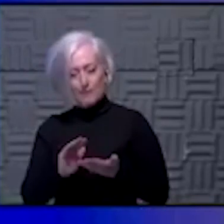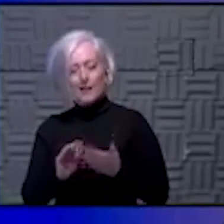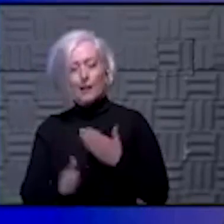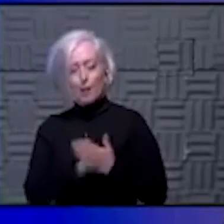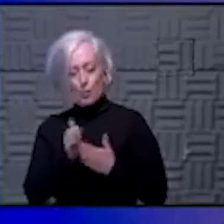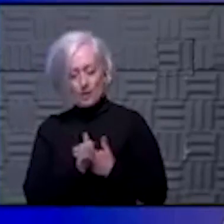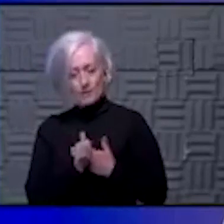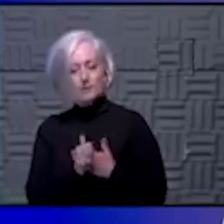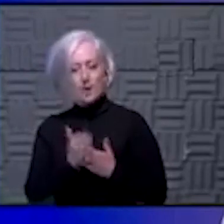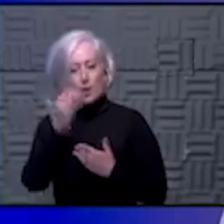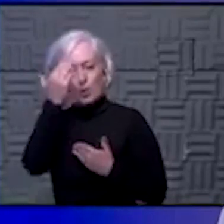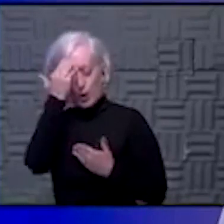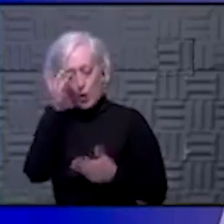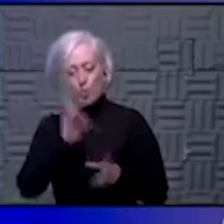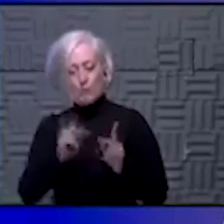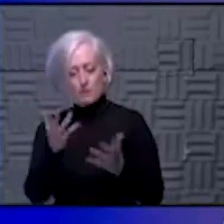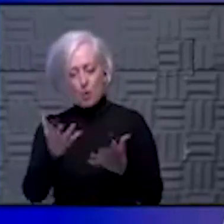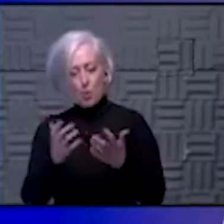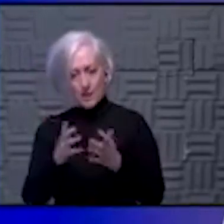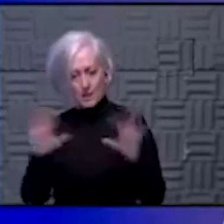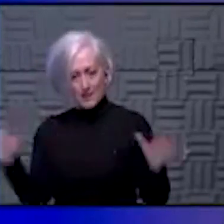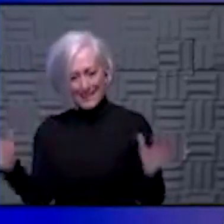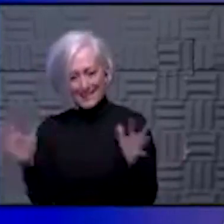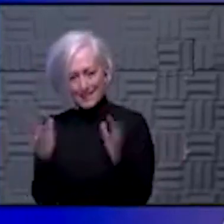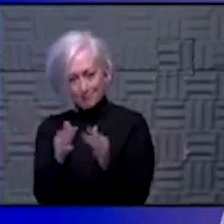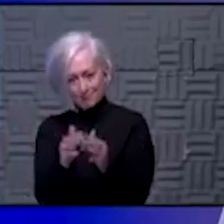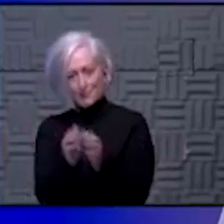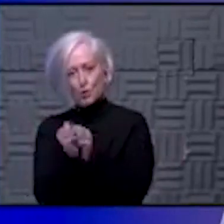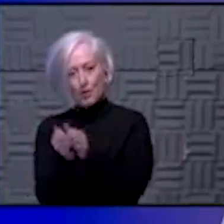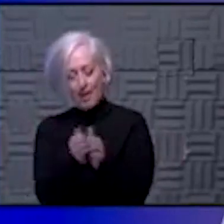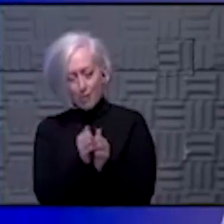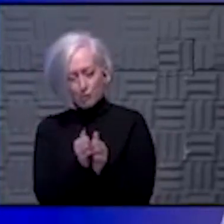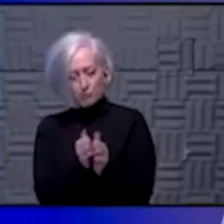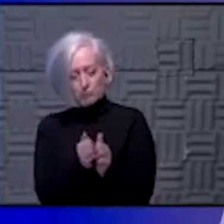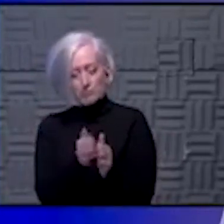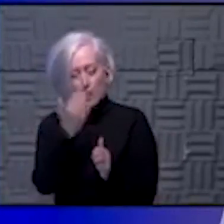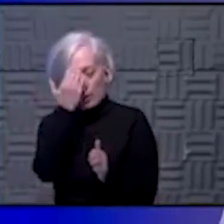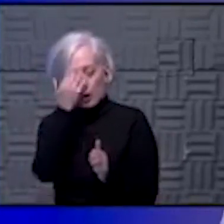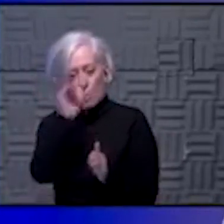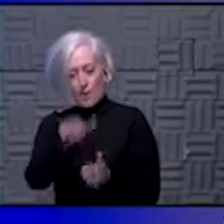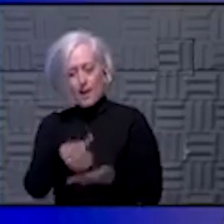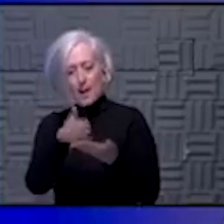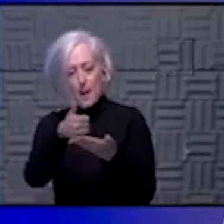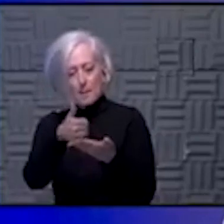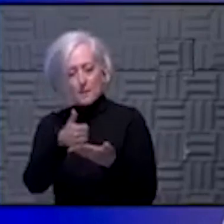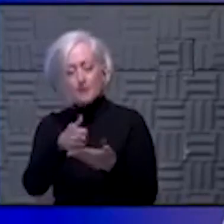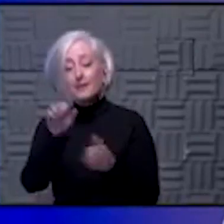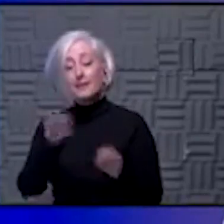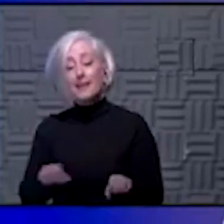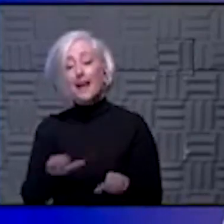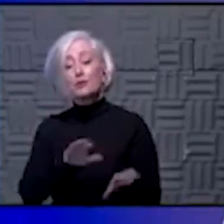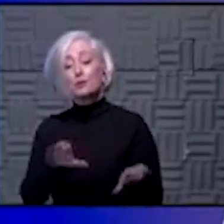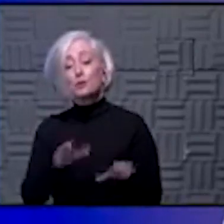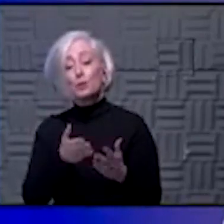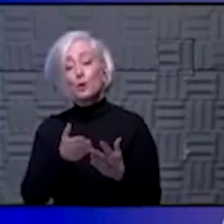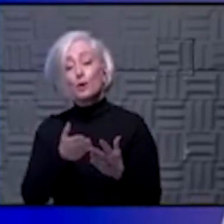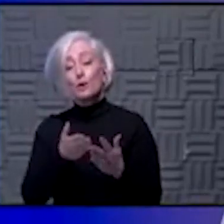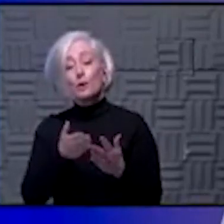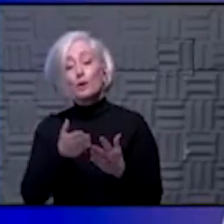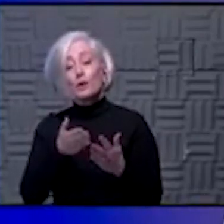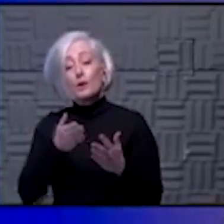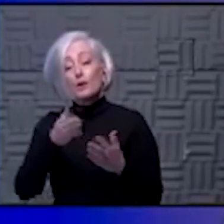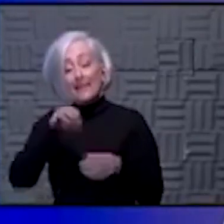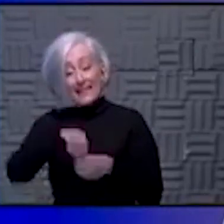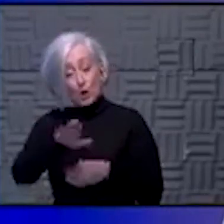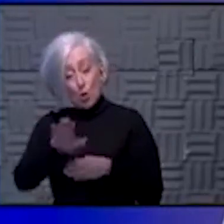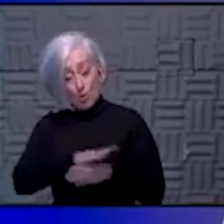together. We know that these things work, though. These things help. And we also can do these in our businesses because we know businesses have to stay open.